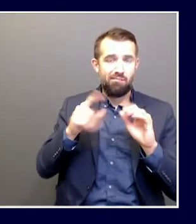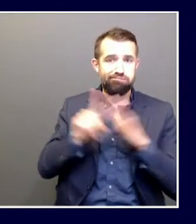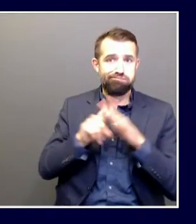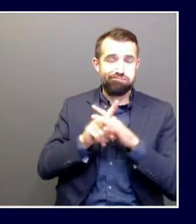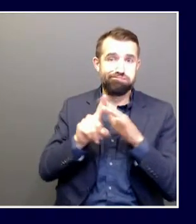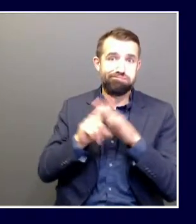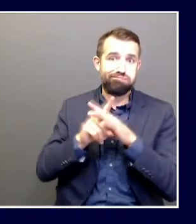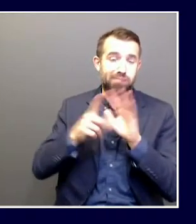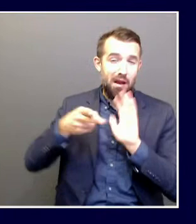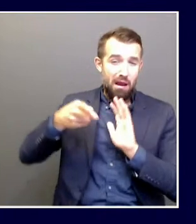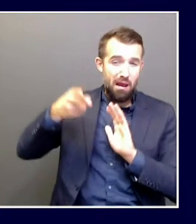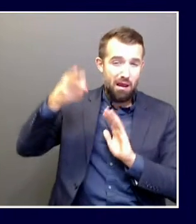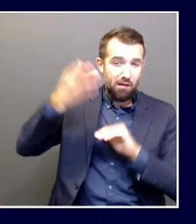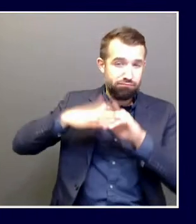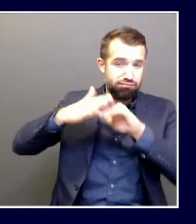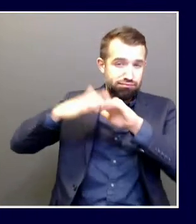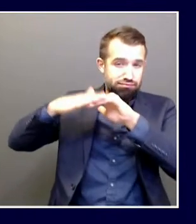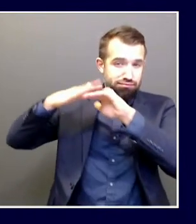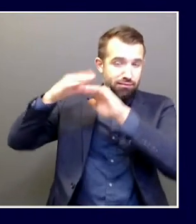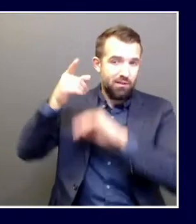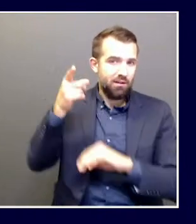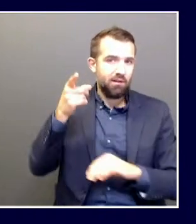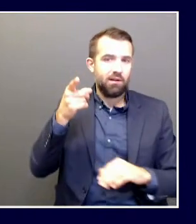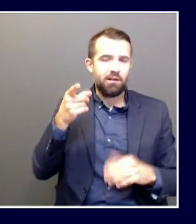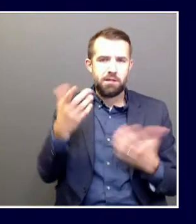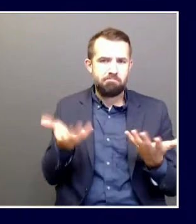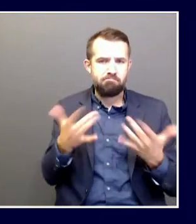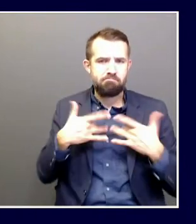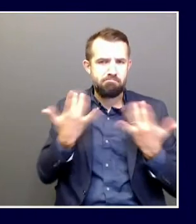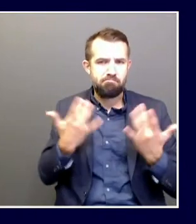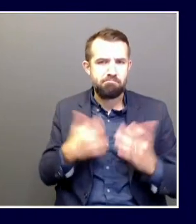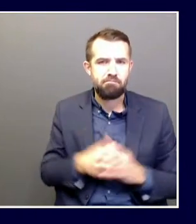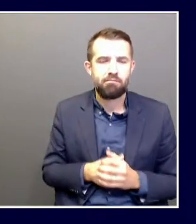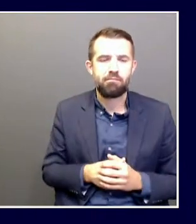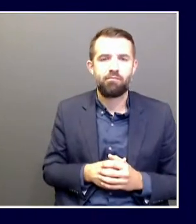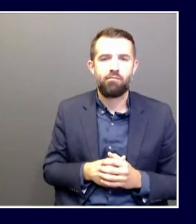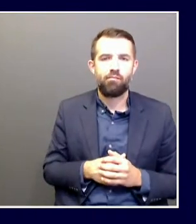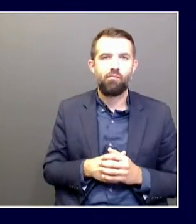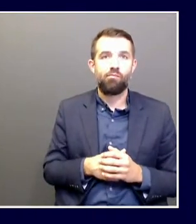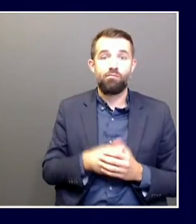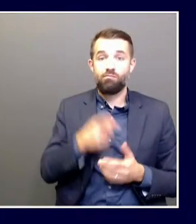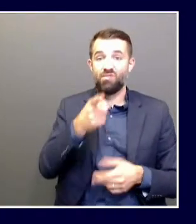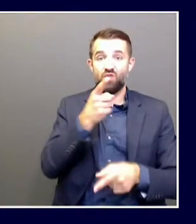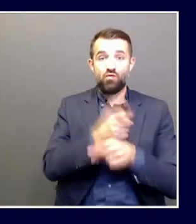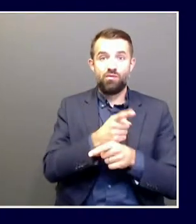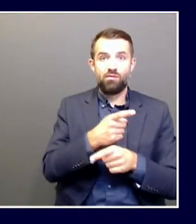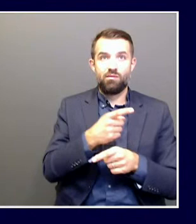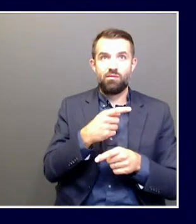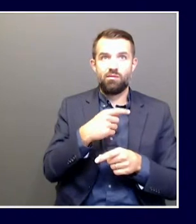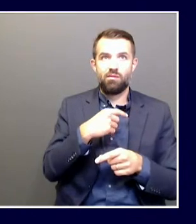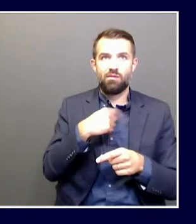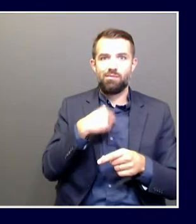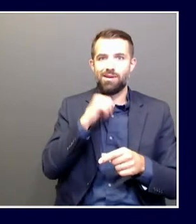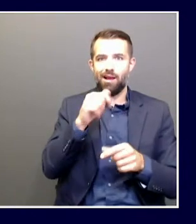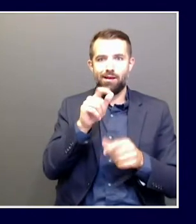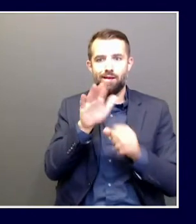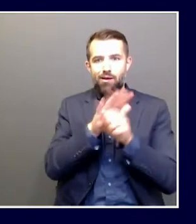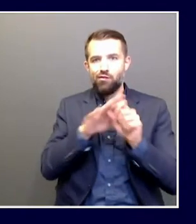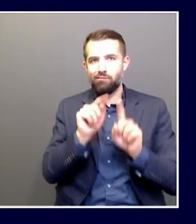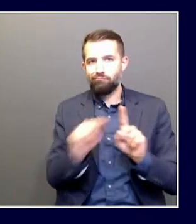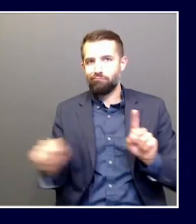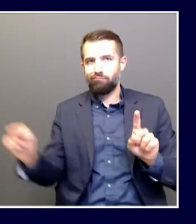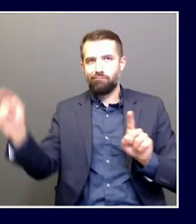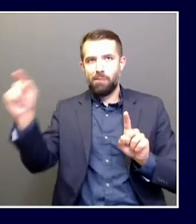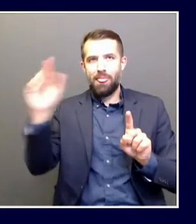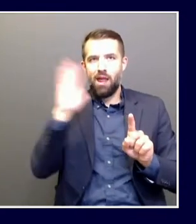you're right. And although I didn't go through the demographic data, Brian, but we'll be posting it and sending it around as